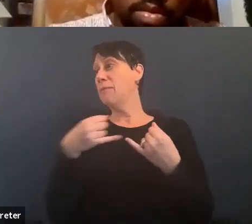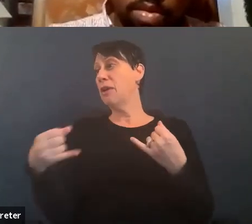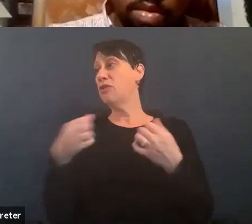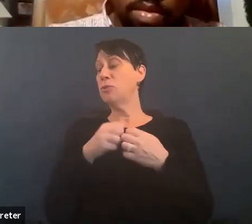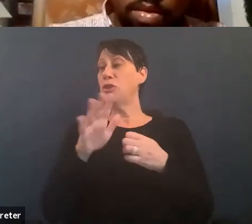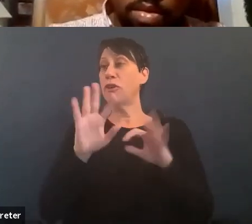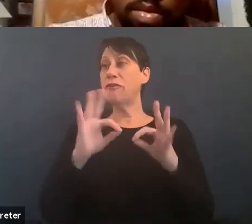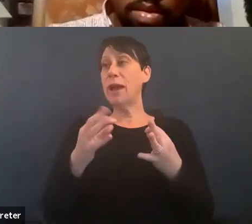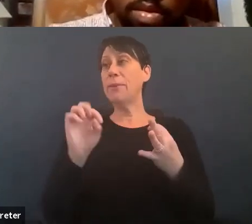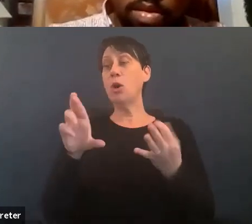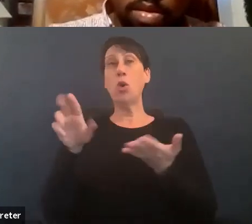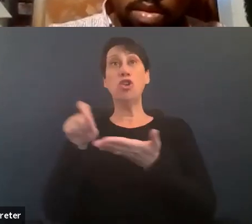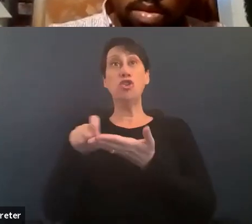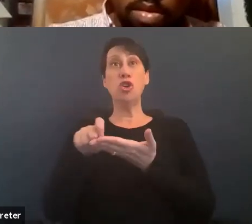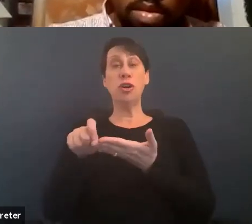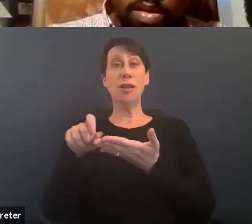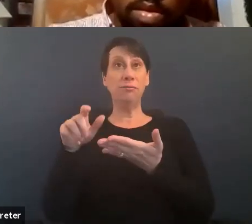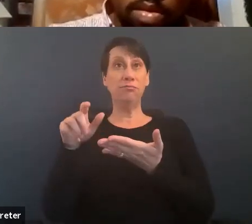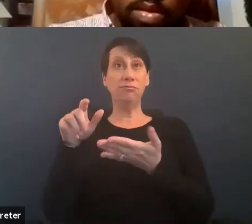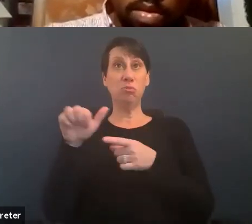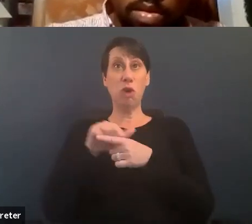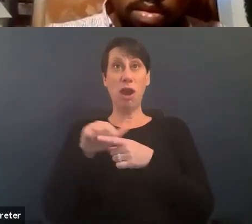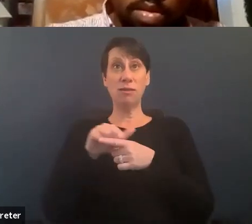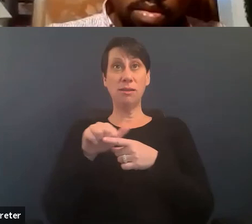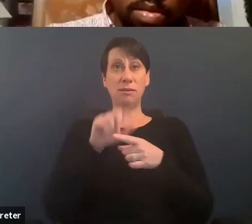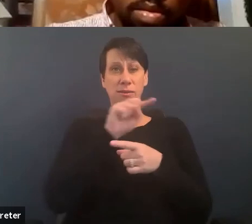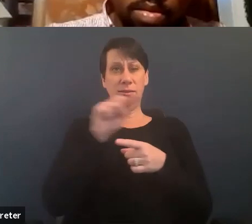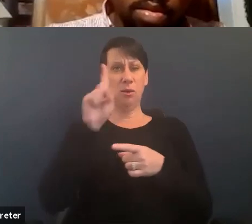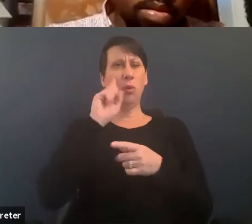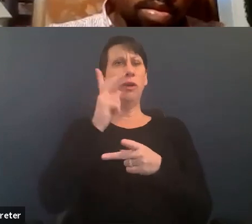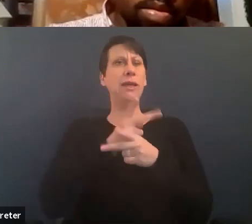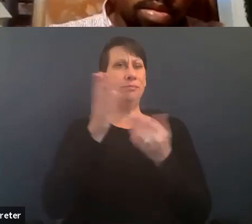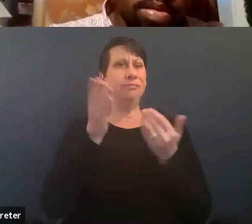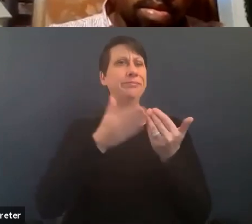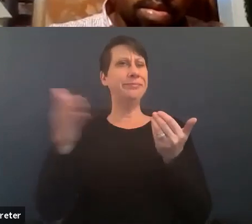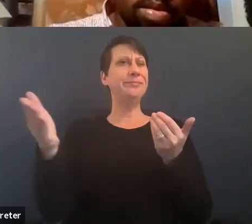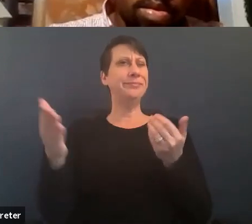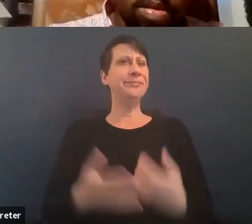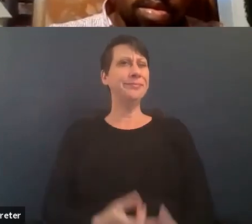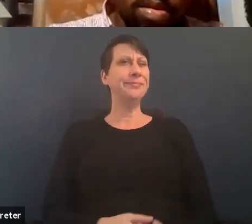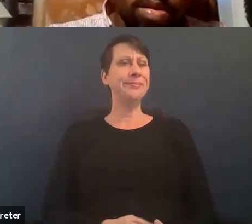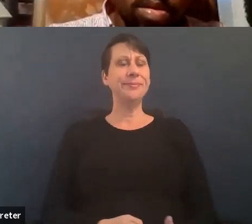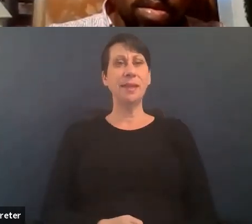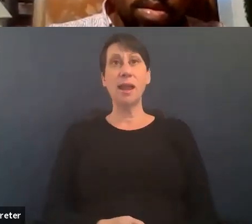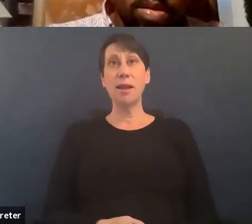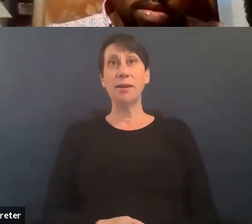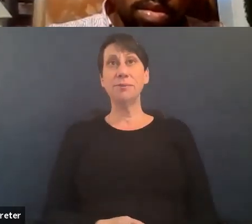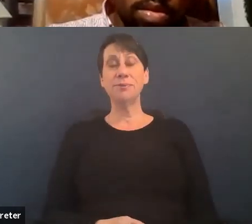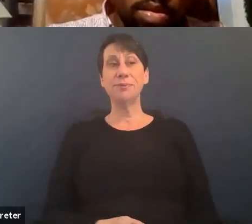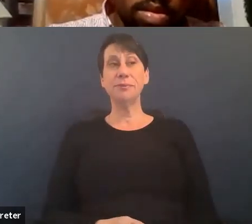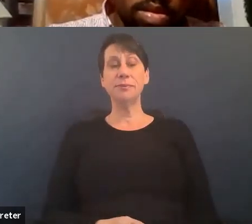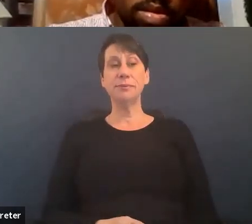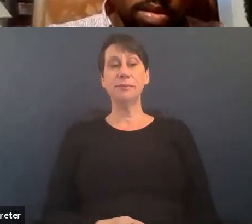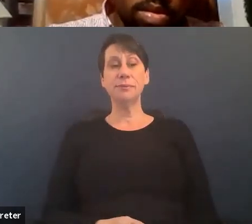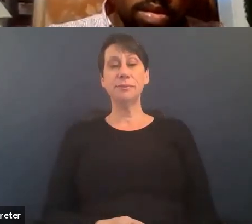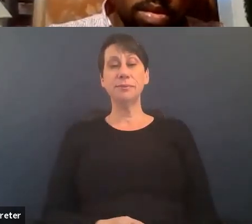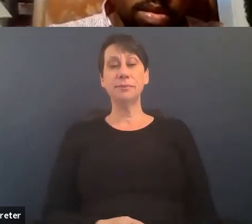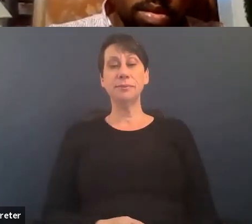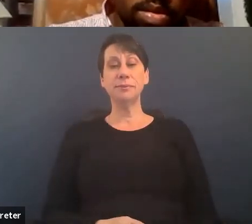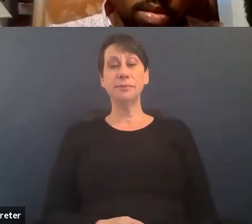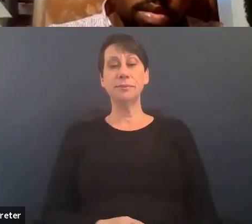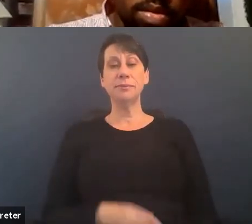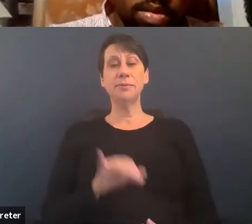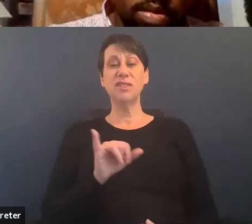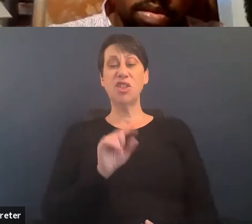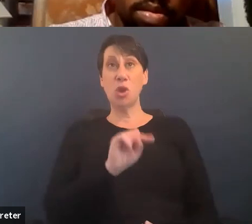practices or anything like that, I think that it made a really great